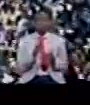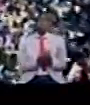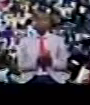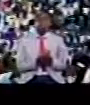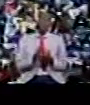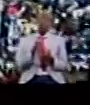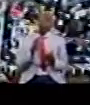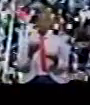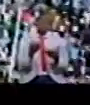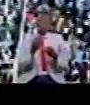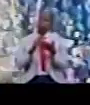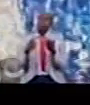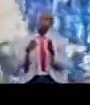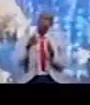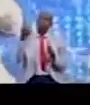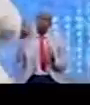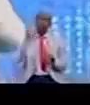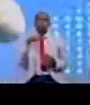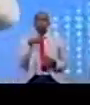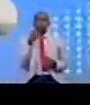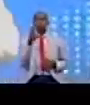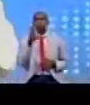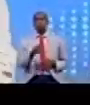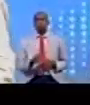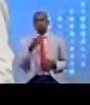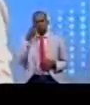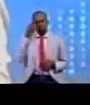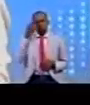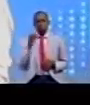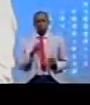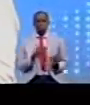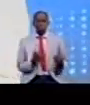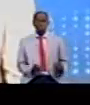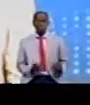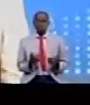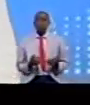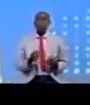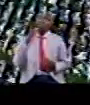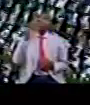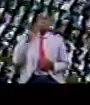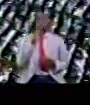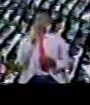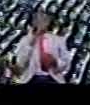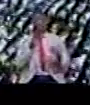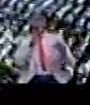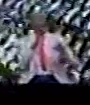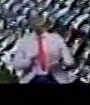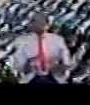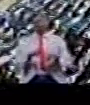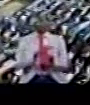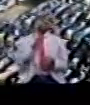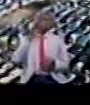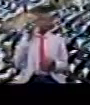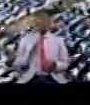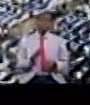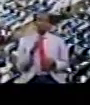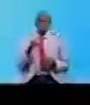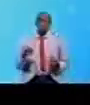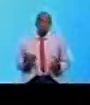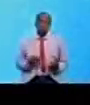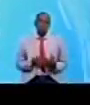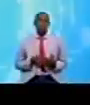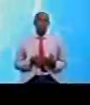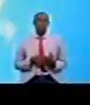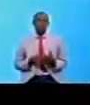pray. Amen. Now we are going to pray. You see what now happened when